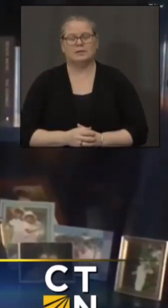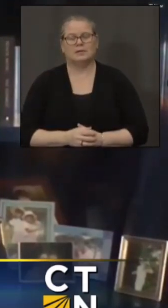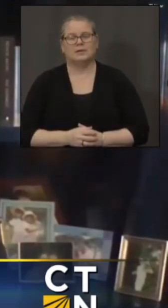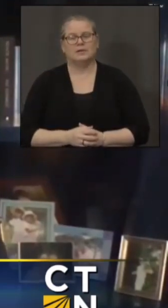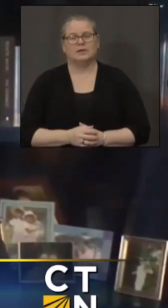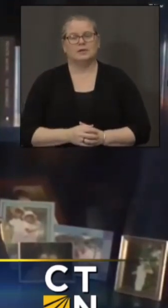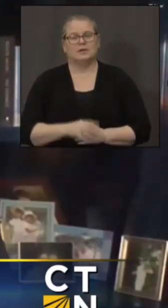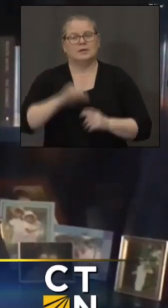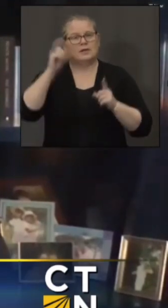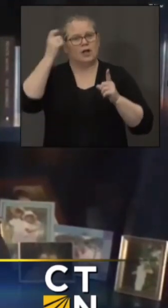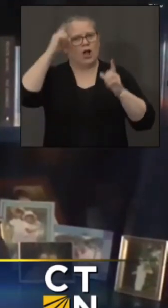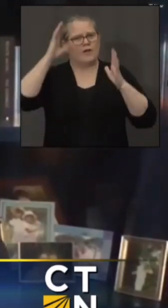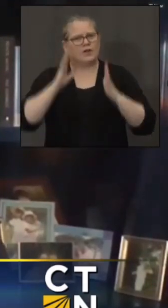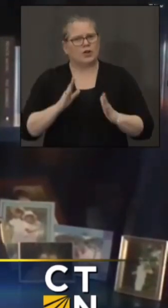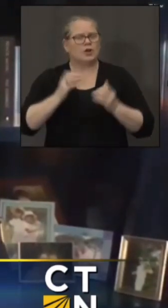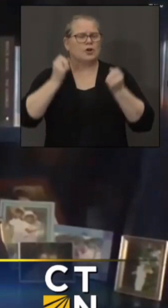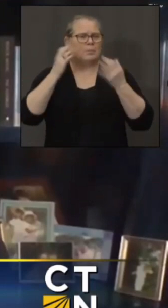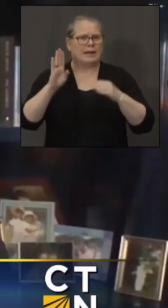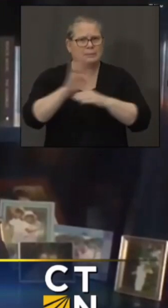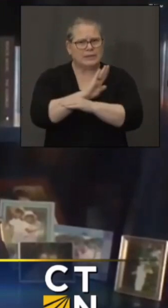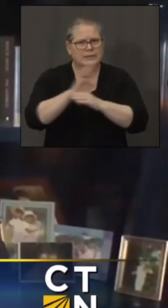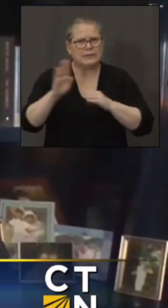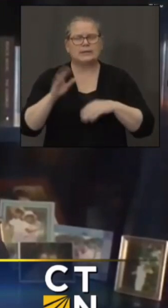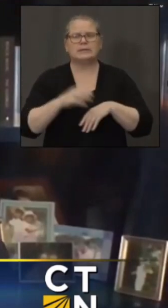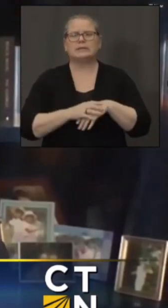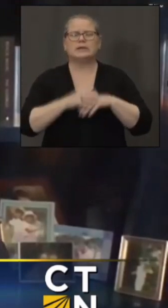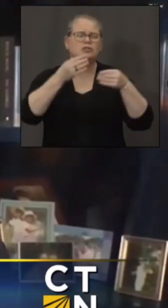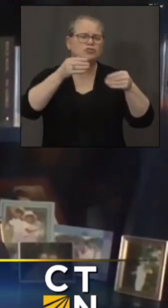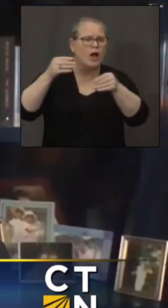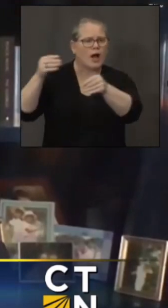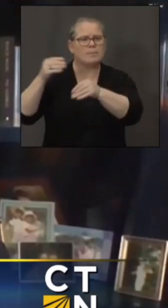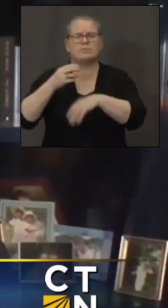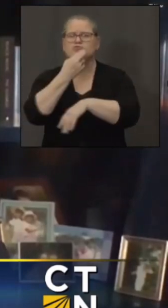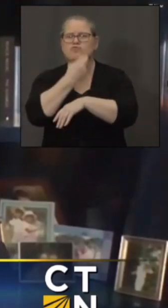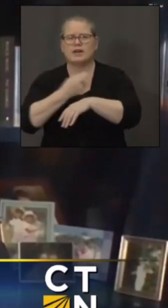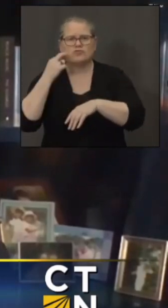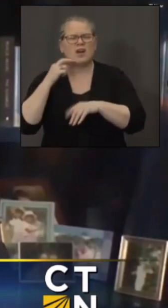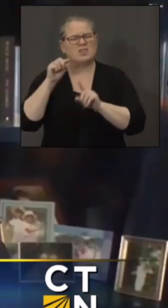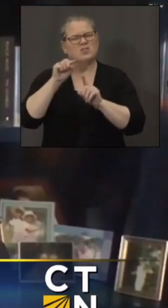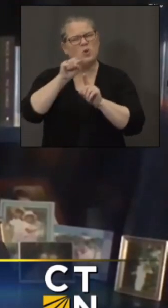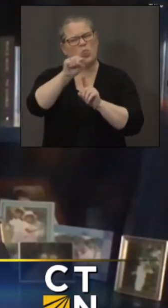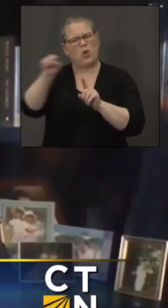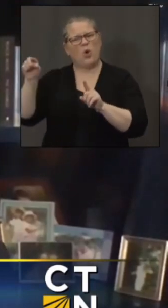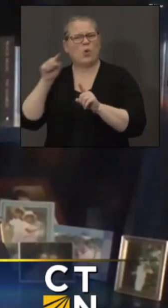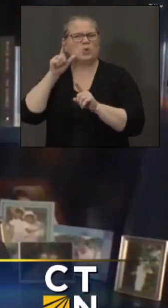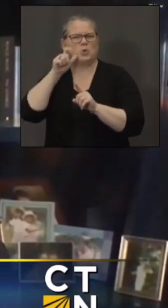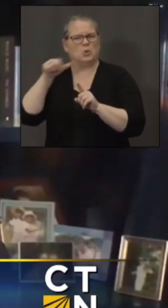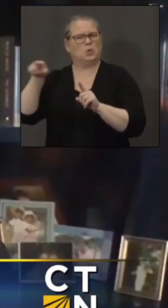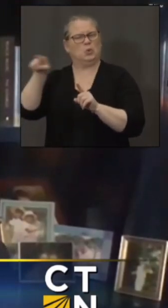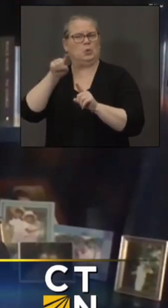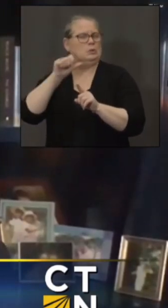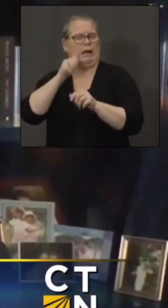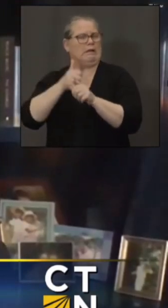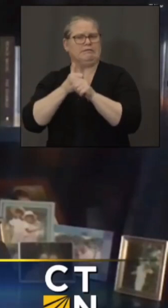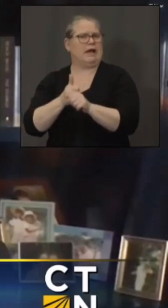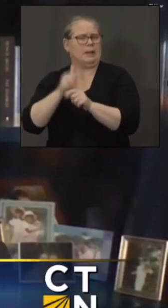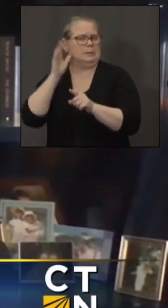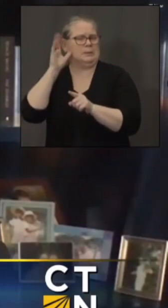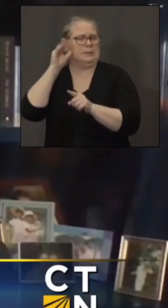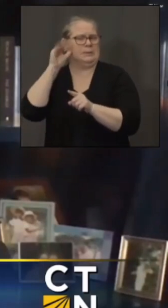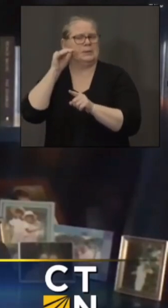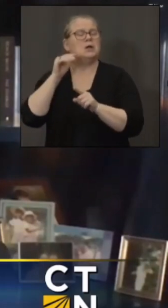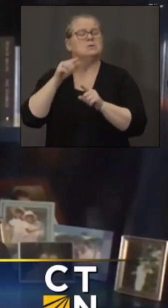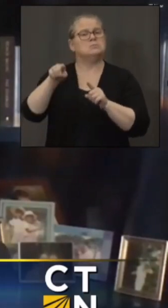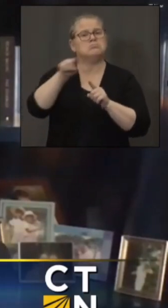and retailers, restaurants, and I don't think anyone's making excuses for the bad actors out there. But I think a lot of them may see